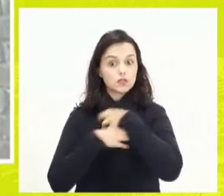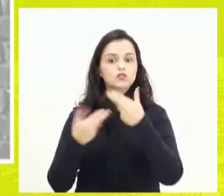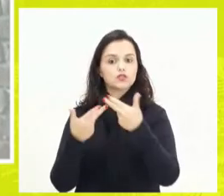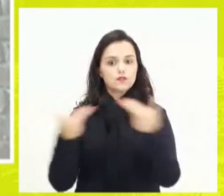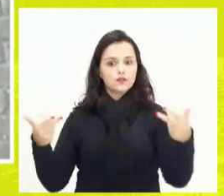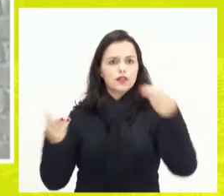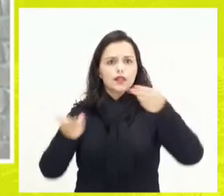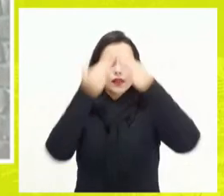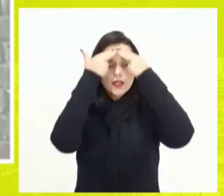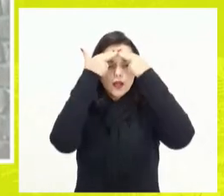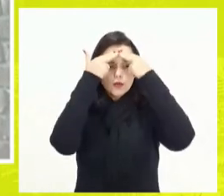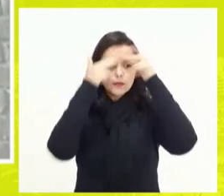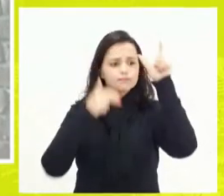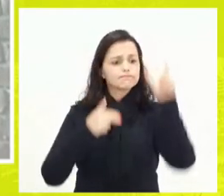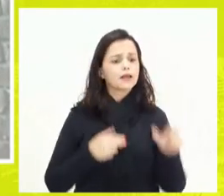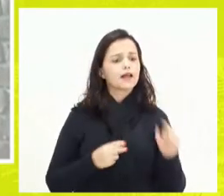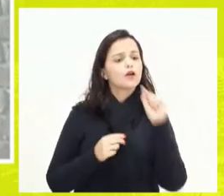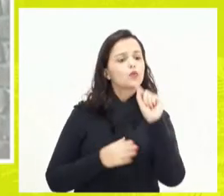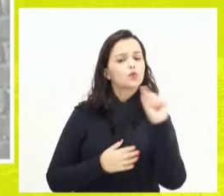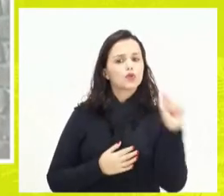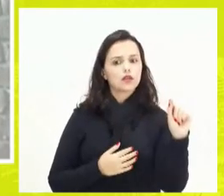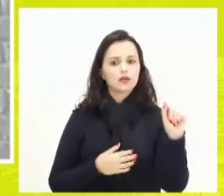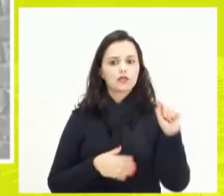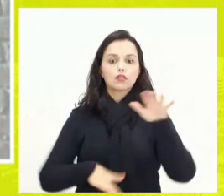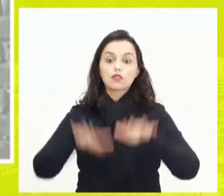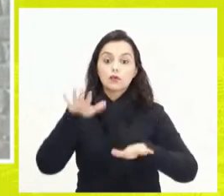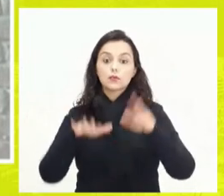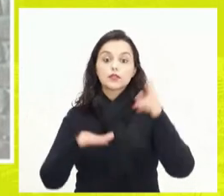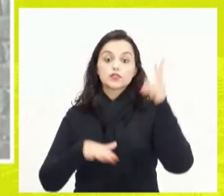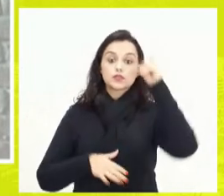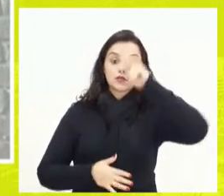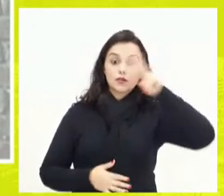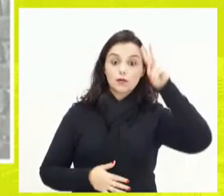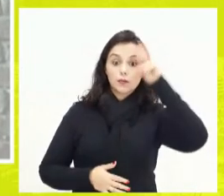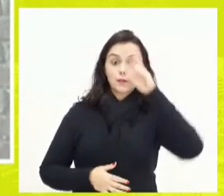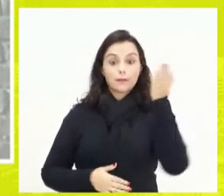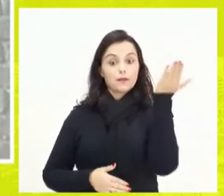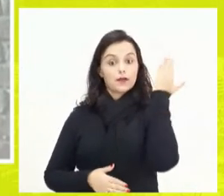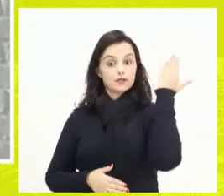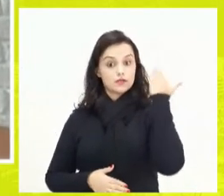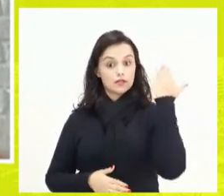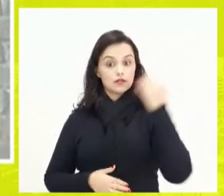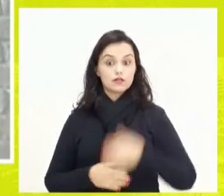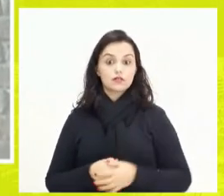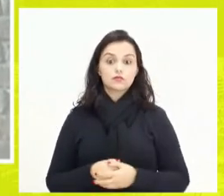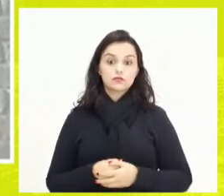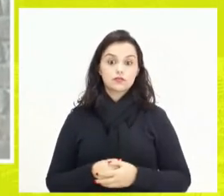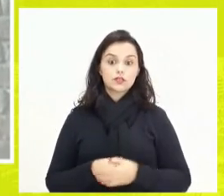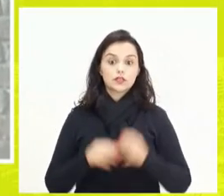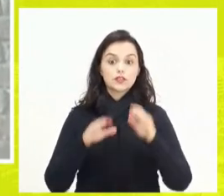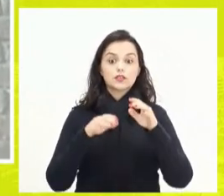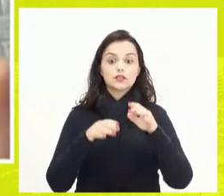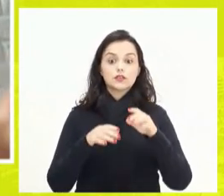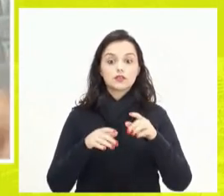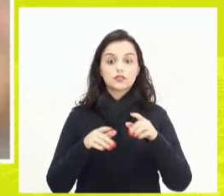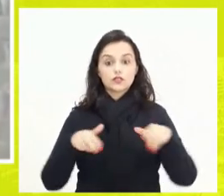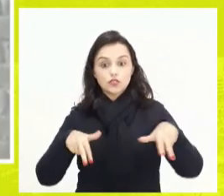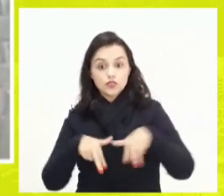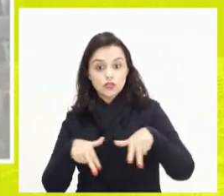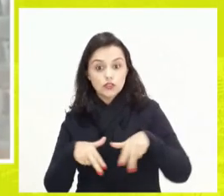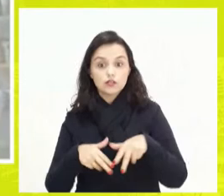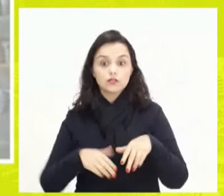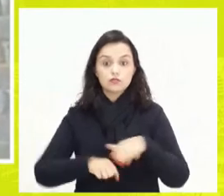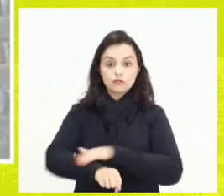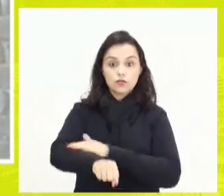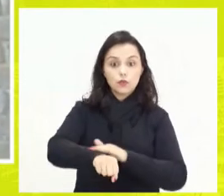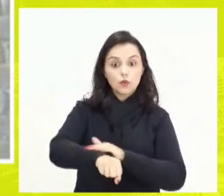traumatic in a different way depending on our past or history our social markers gender